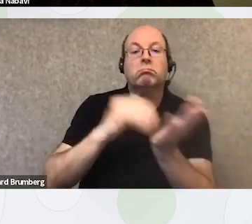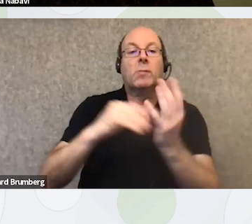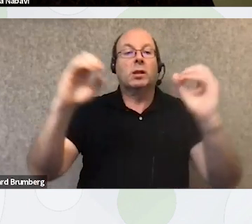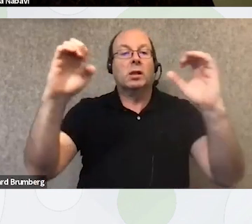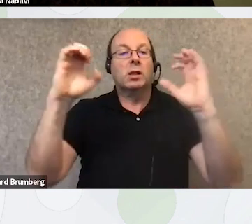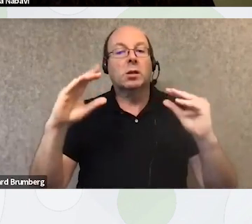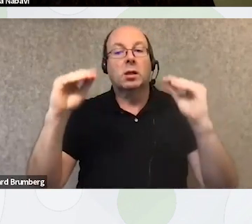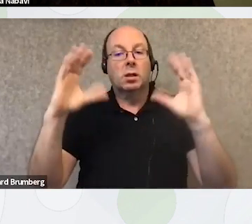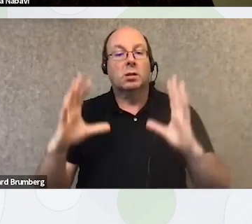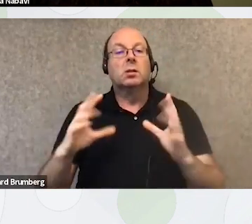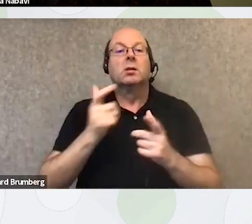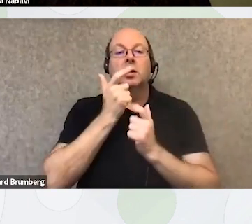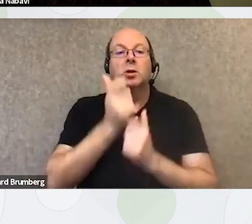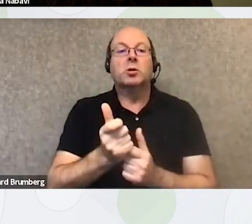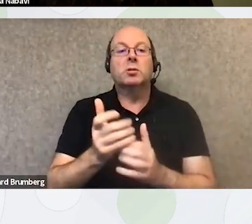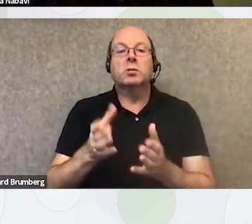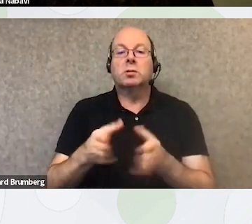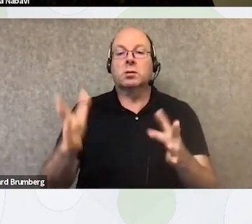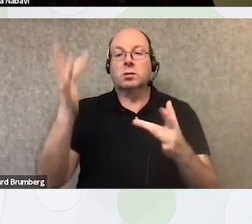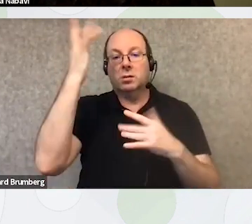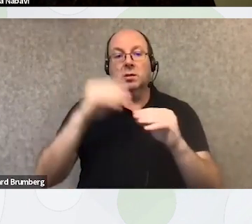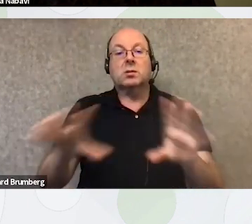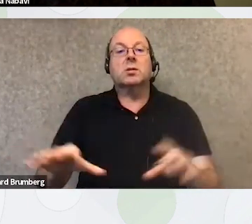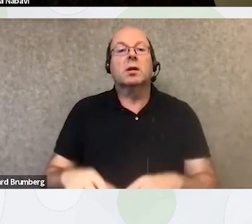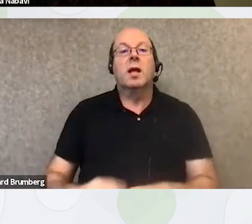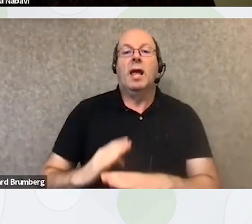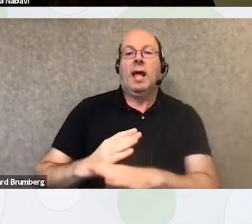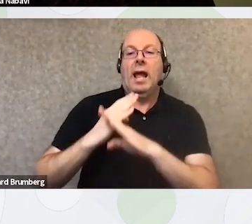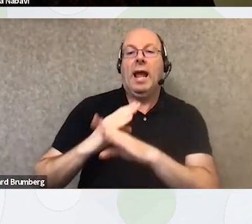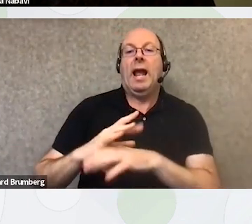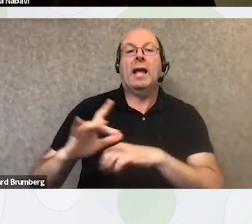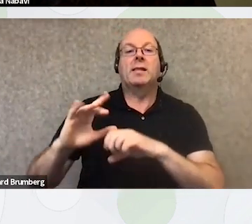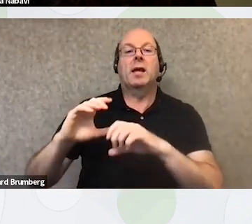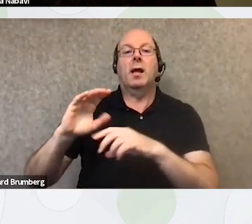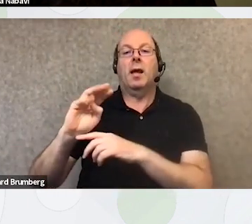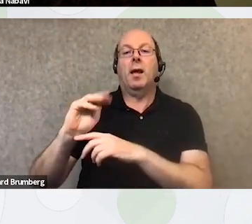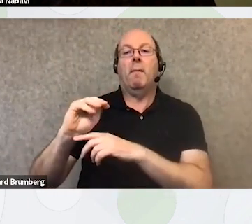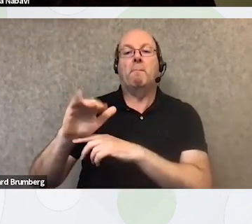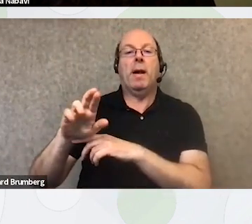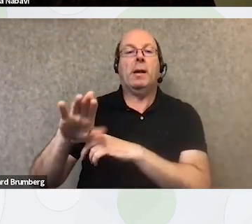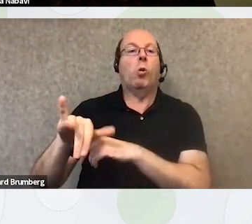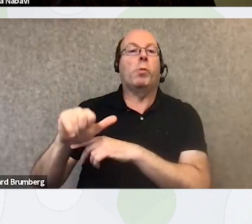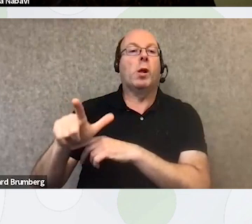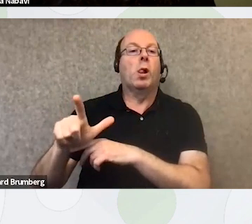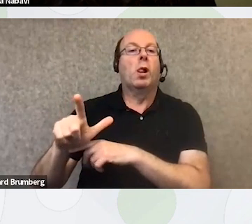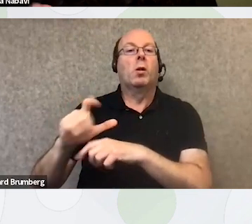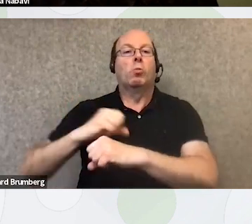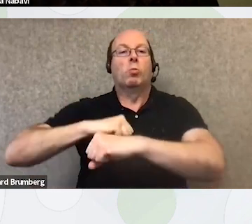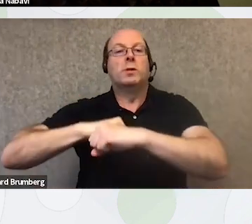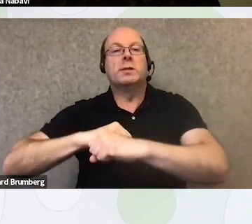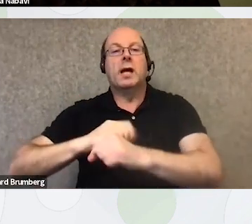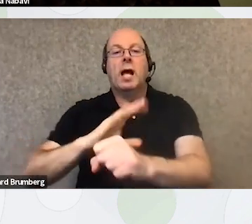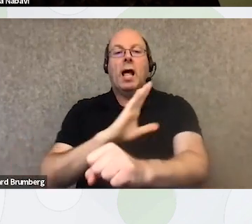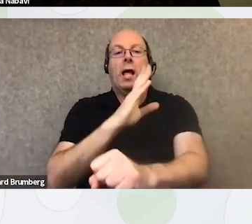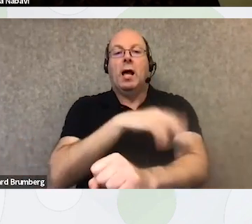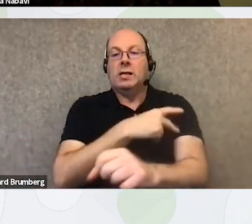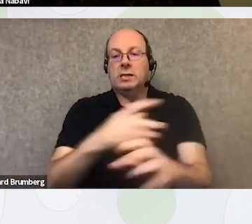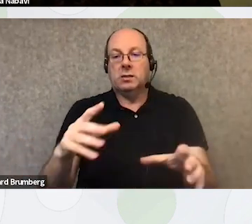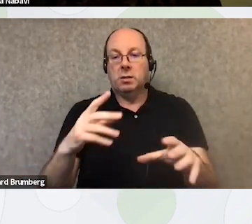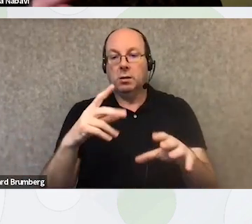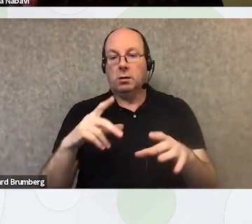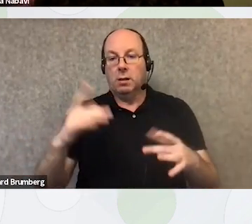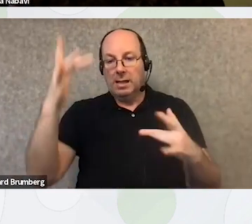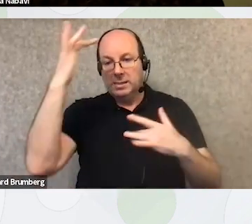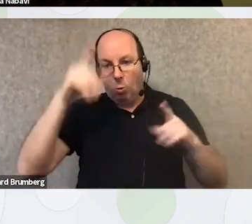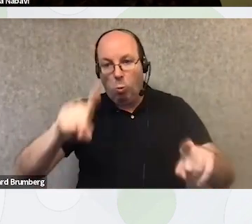infectious diseases, antimicrobial resistance, hospital-acquired infections, and infection prevention. Thank you, Dr. Fleece, for being